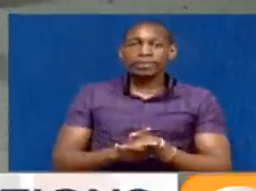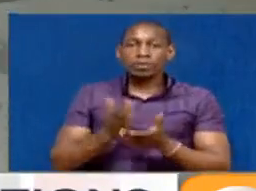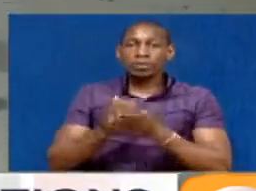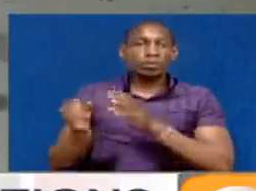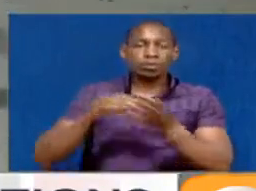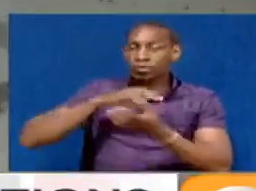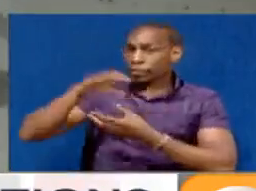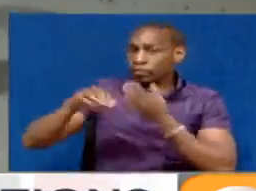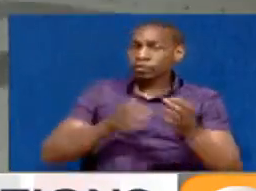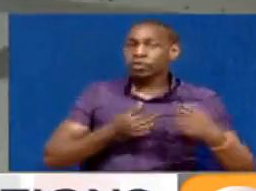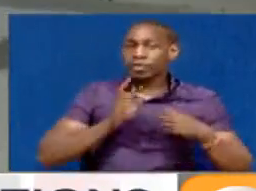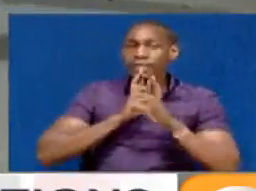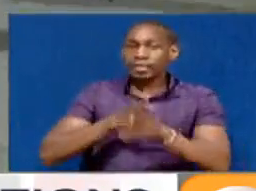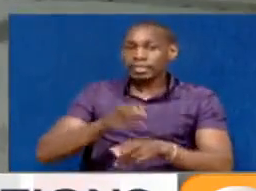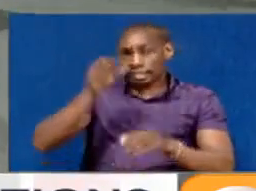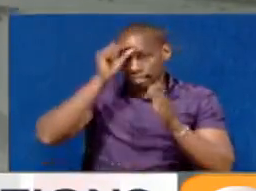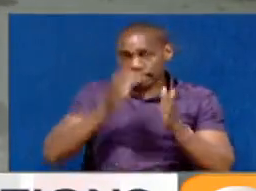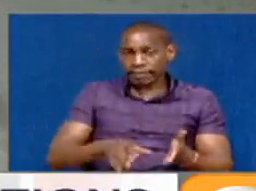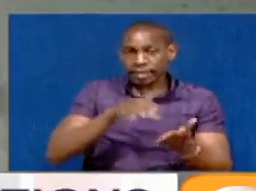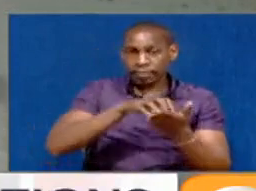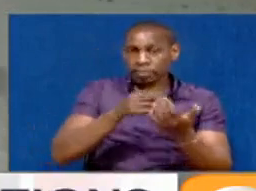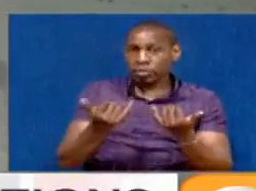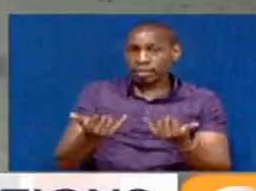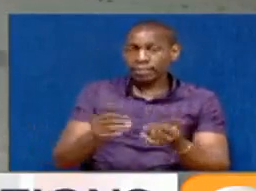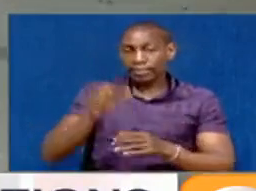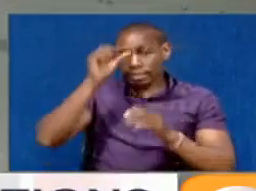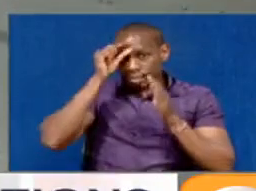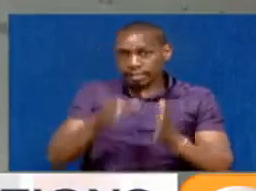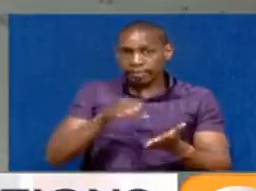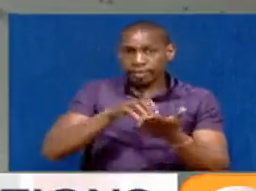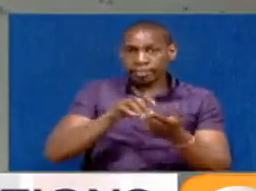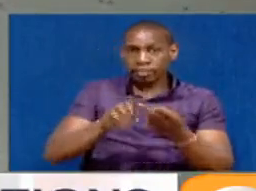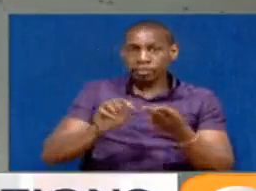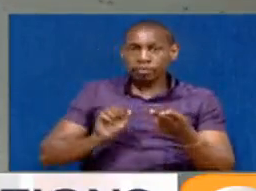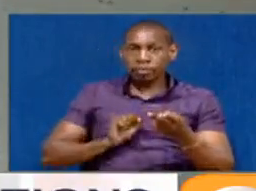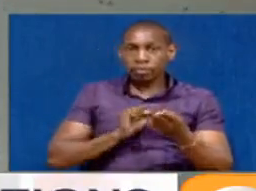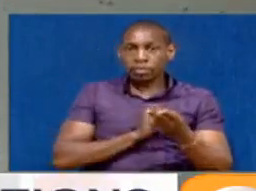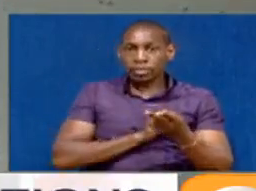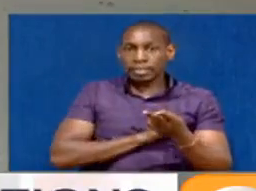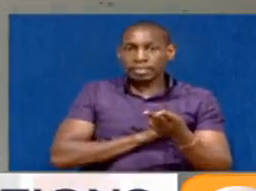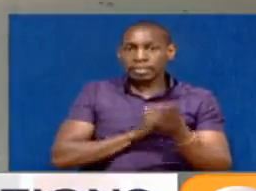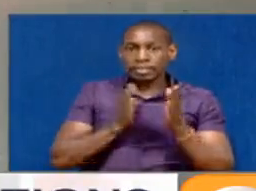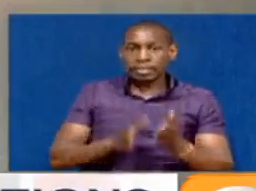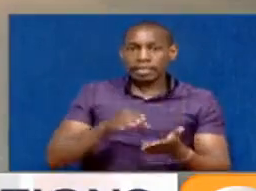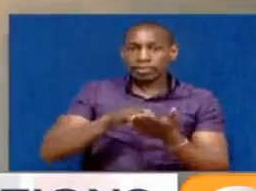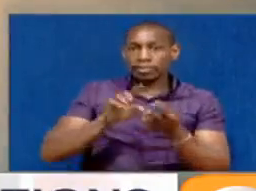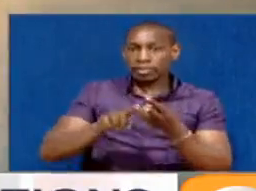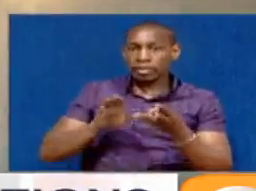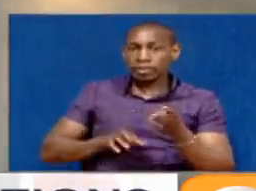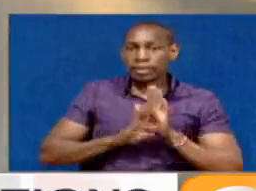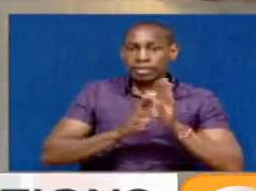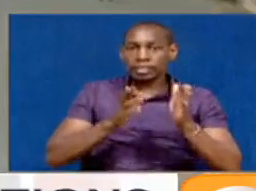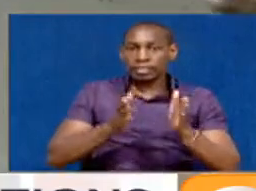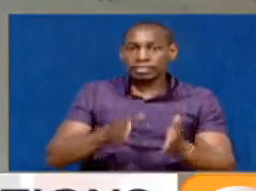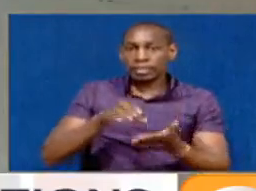controversy surrounding the results for the governor's seat here. The governor's seat, the senator's seat, and the women representative seat. The results